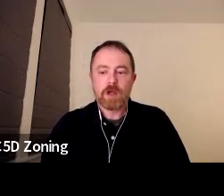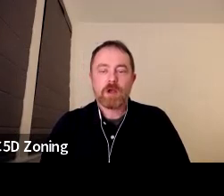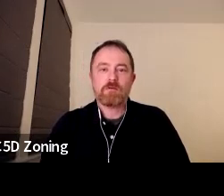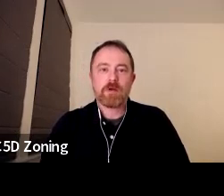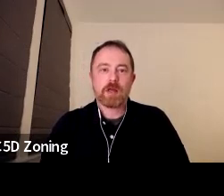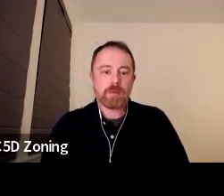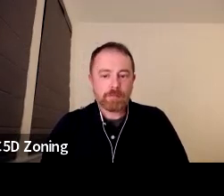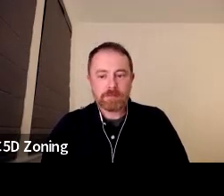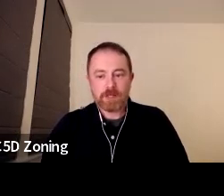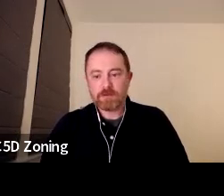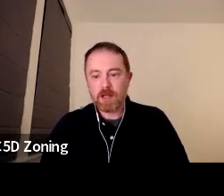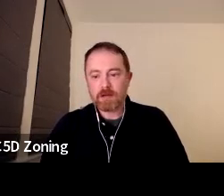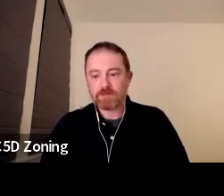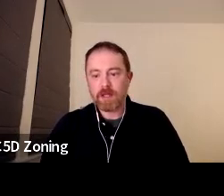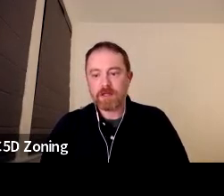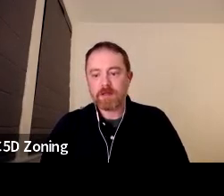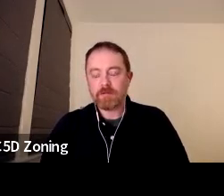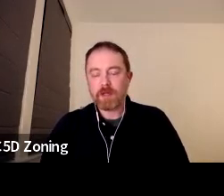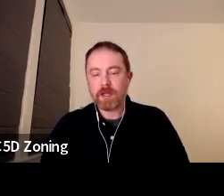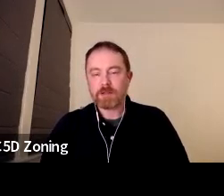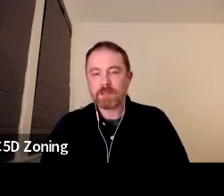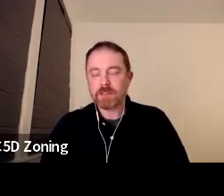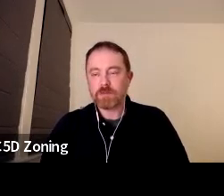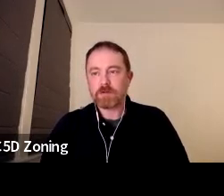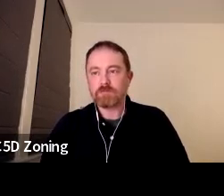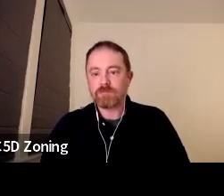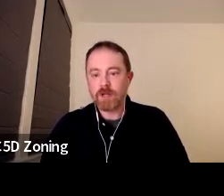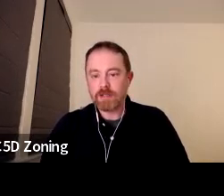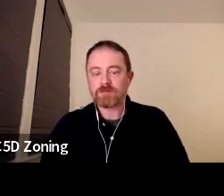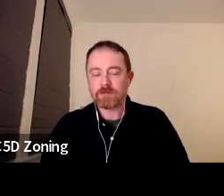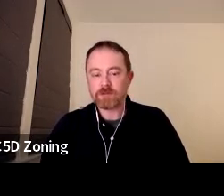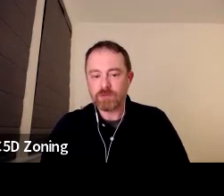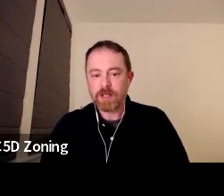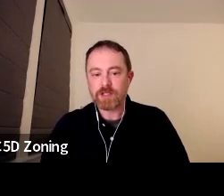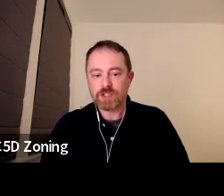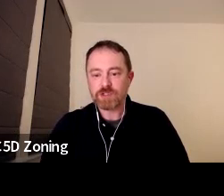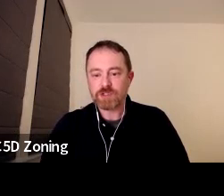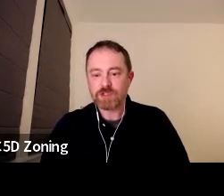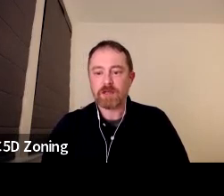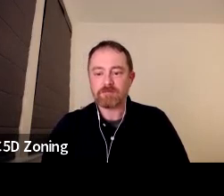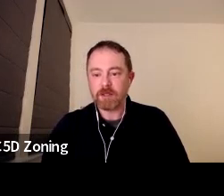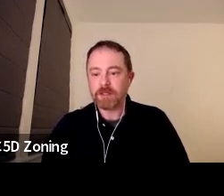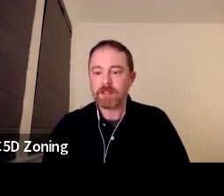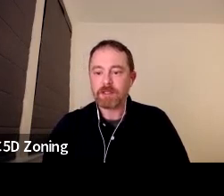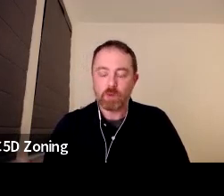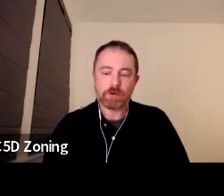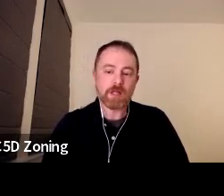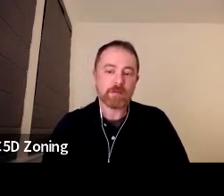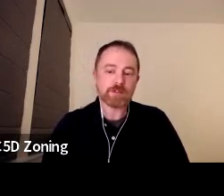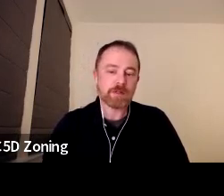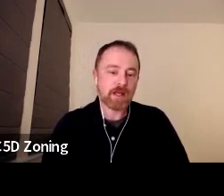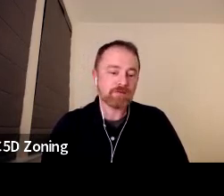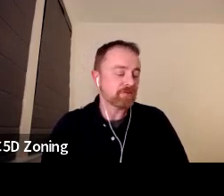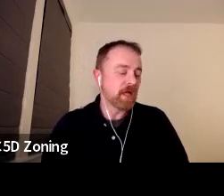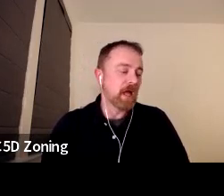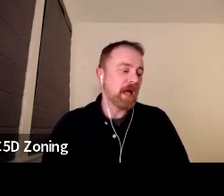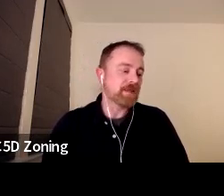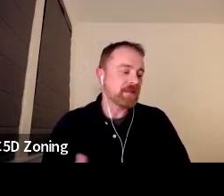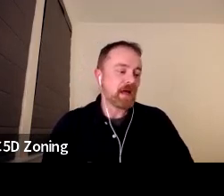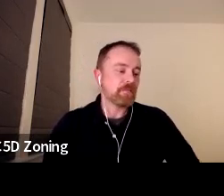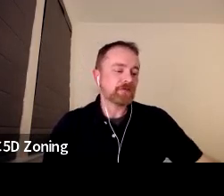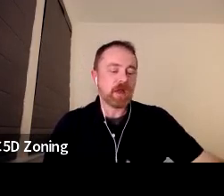community who've had a pop-up next to their house and they've had to deal with horrendous drainage issues and Yes. flooding and water damage in their